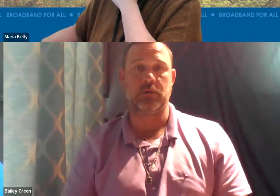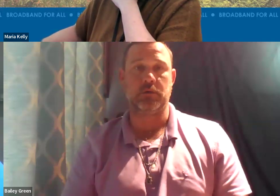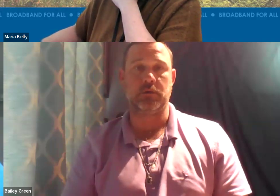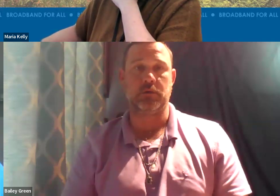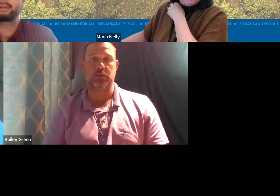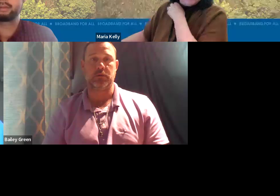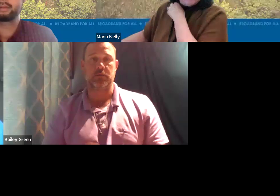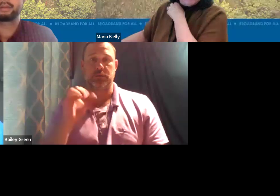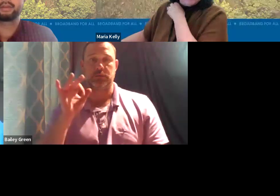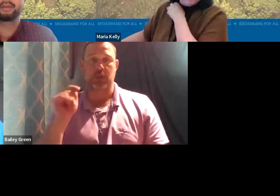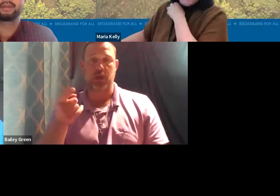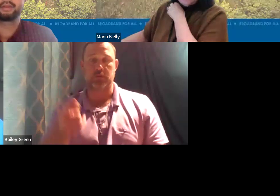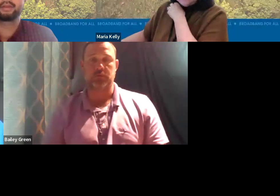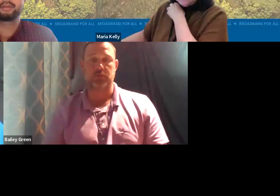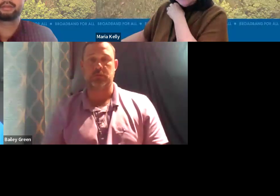Scott, do you want to take this one?